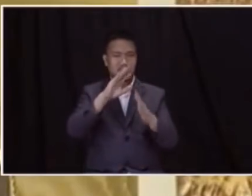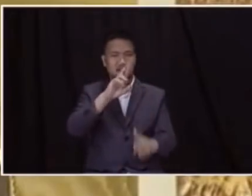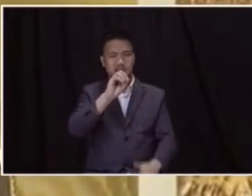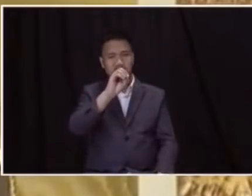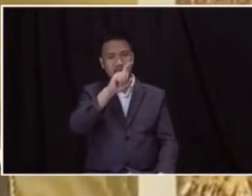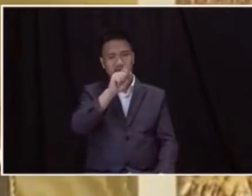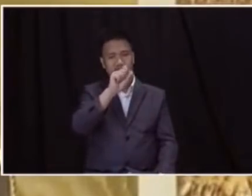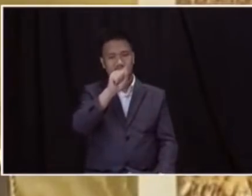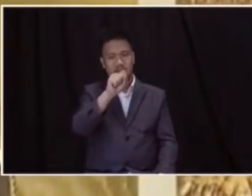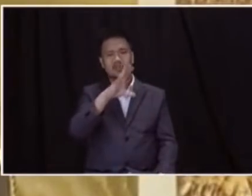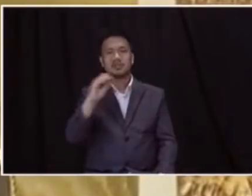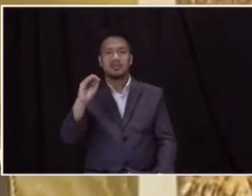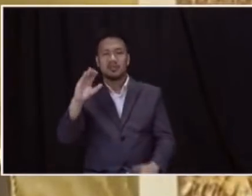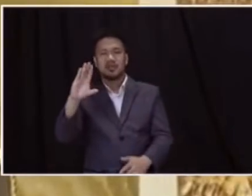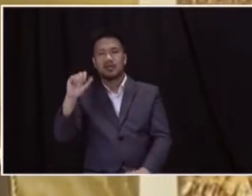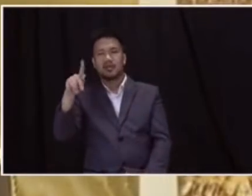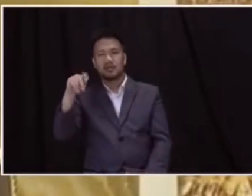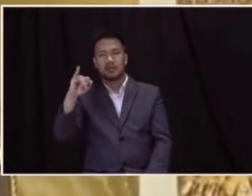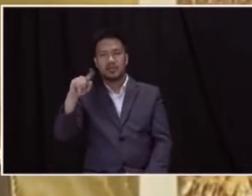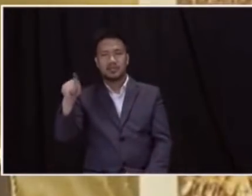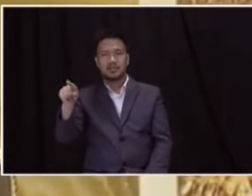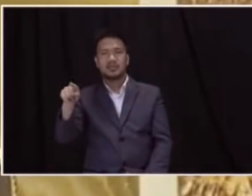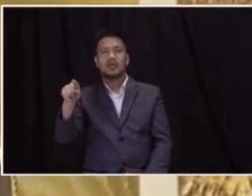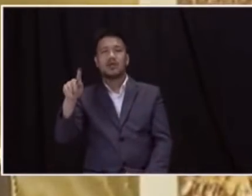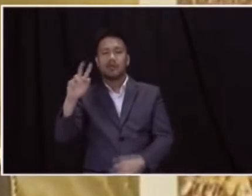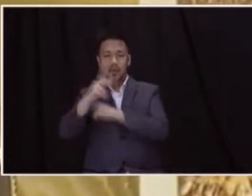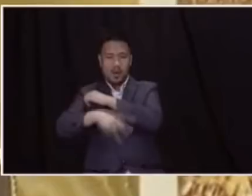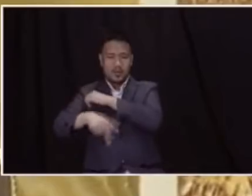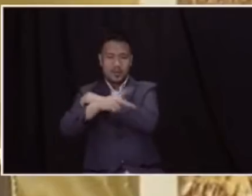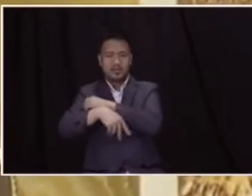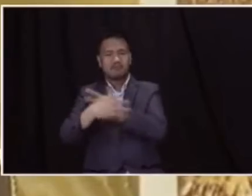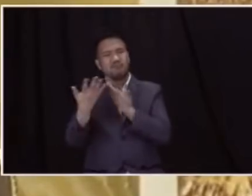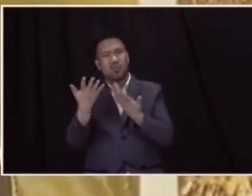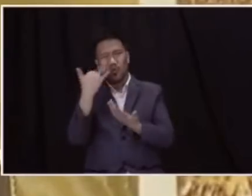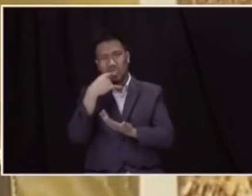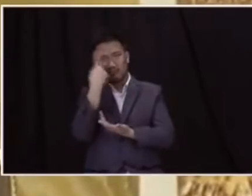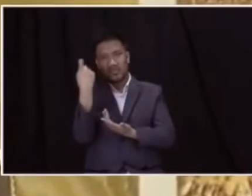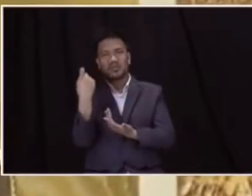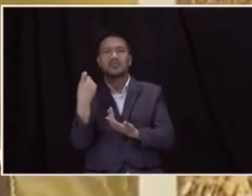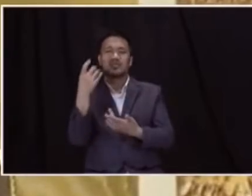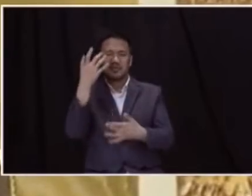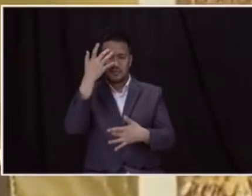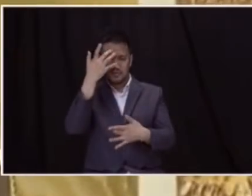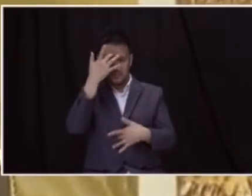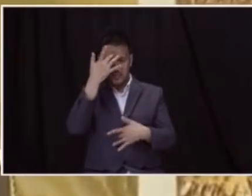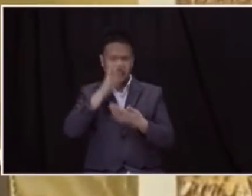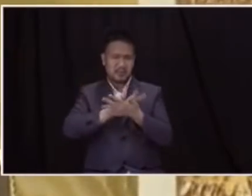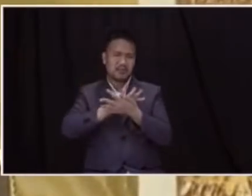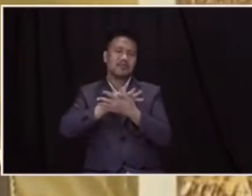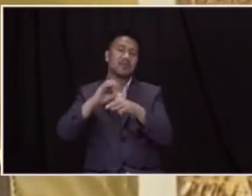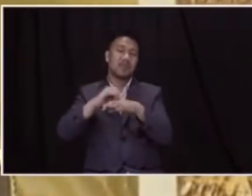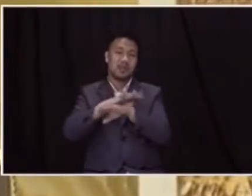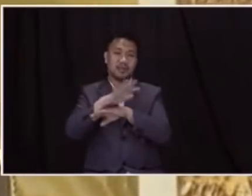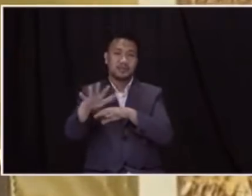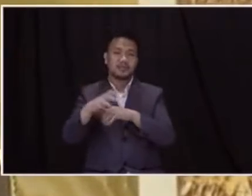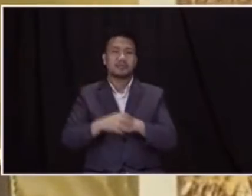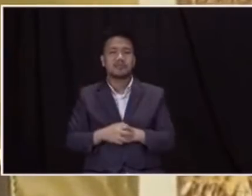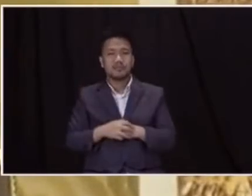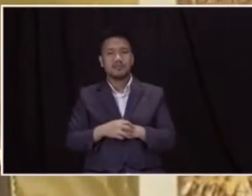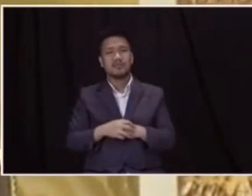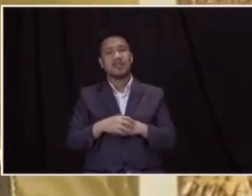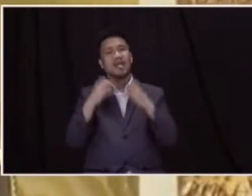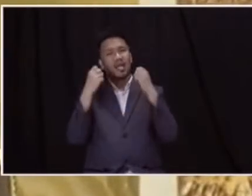the province of Capiz, also because of the pandemic. A